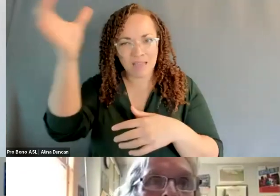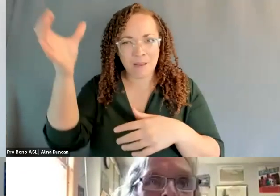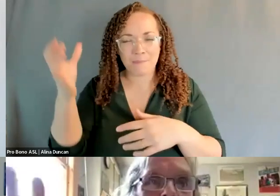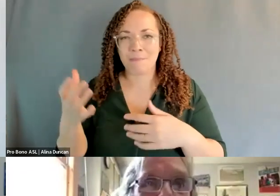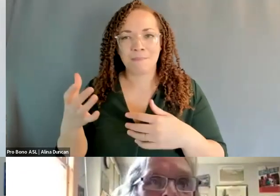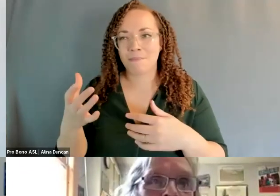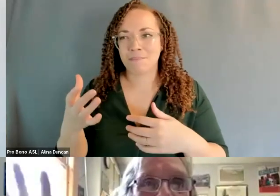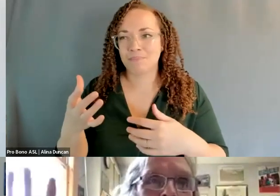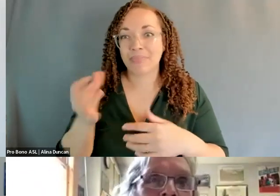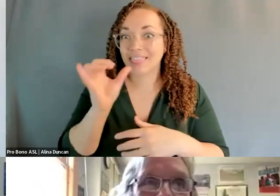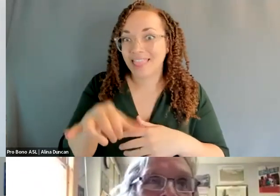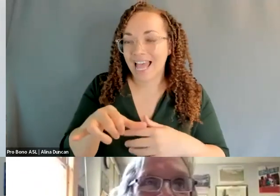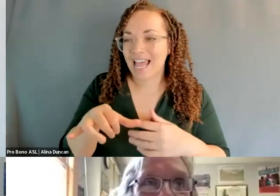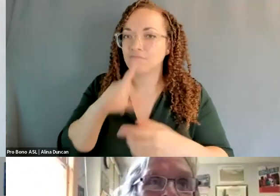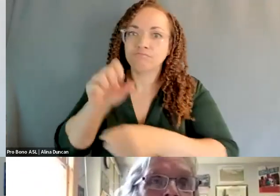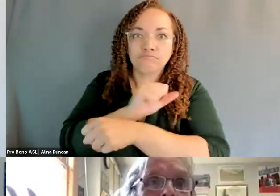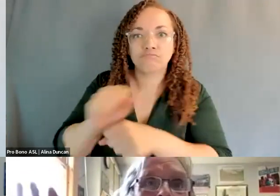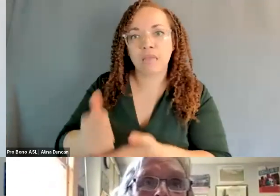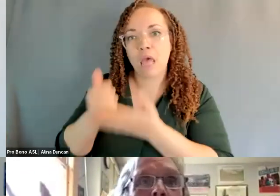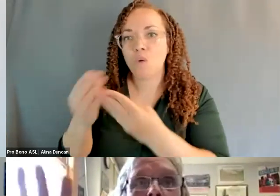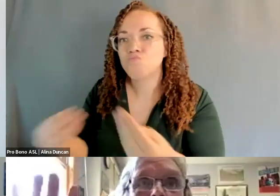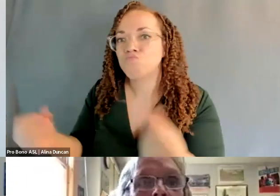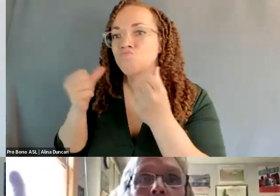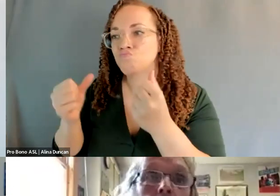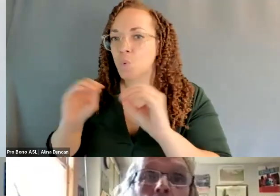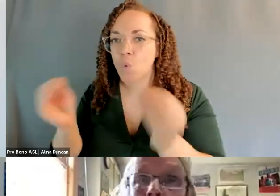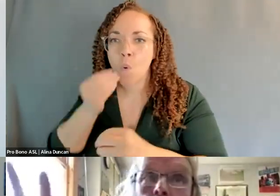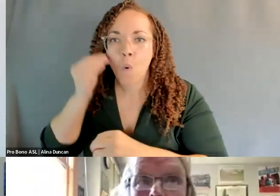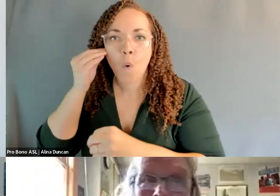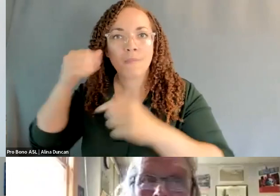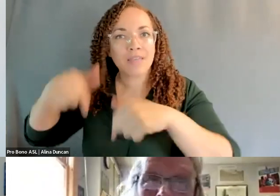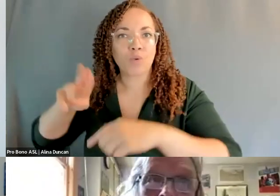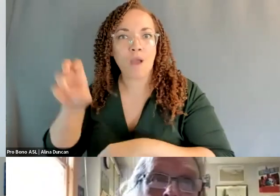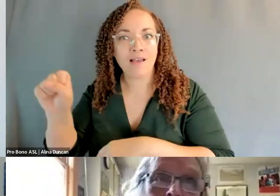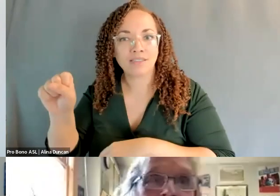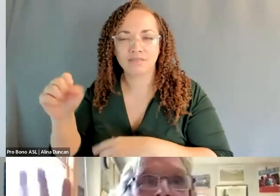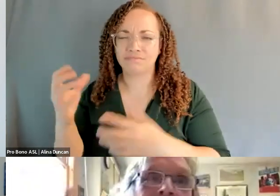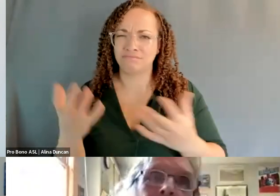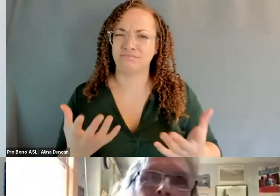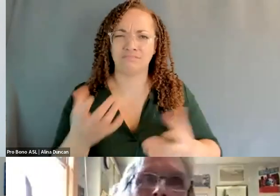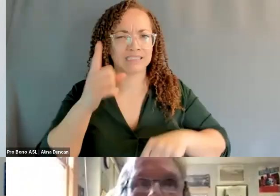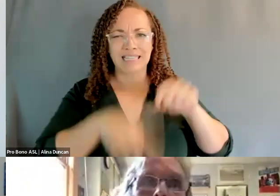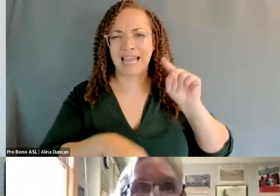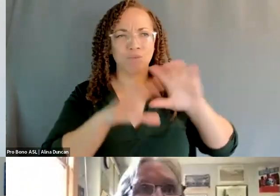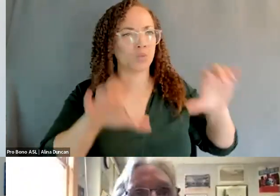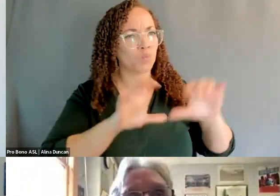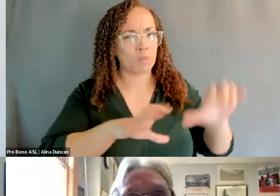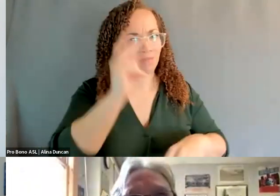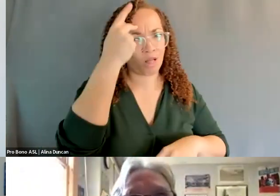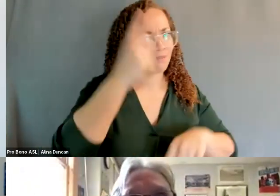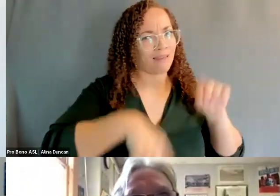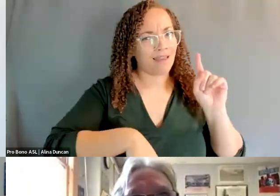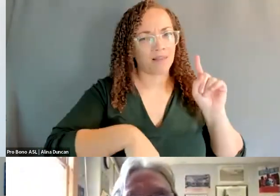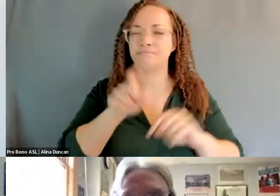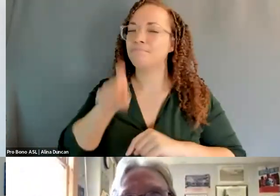addressing poverty and racism in the United States. Somehow you can't do anything political. It's gotta be about